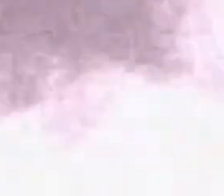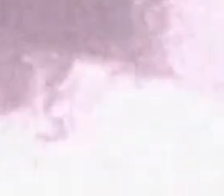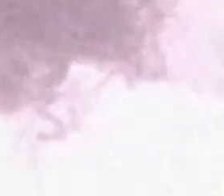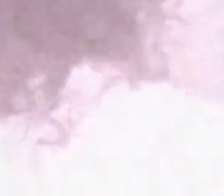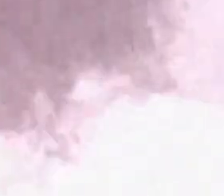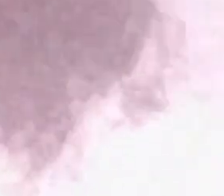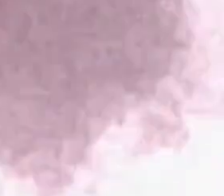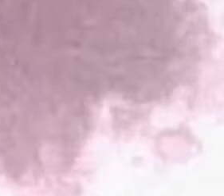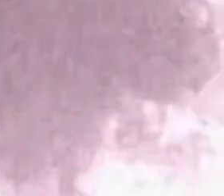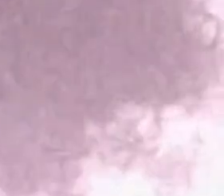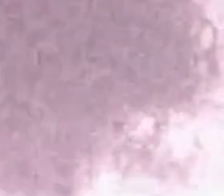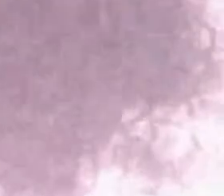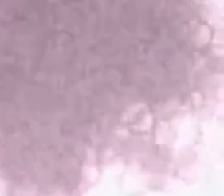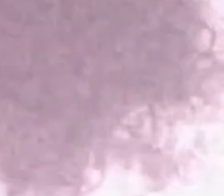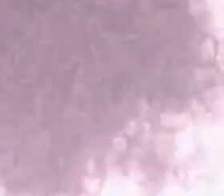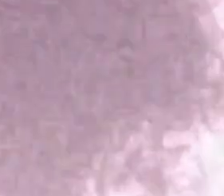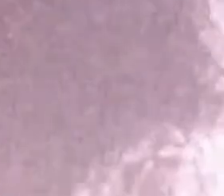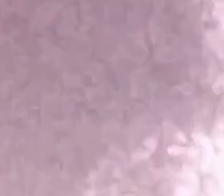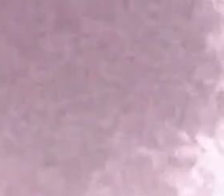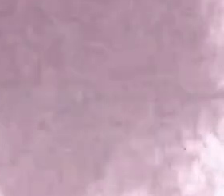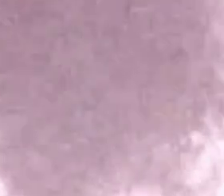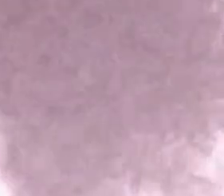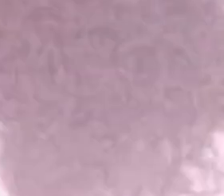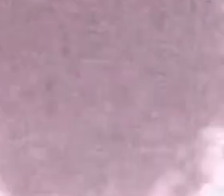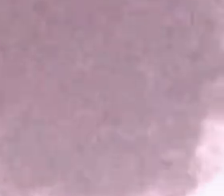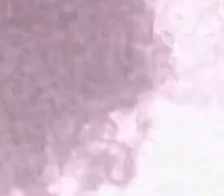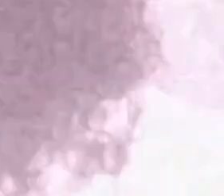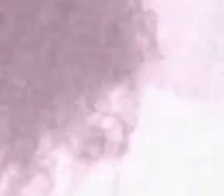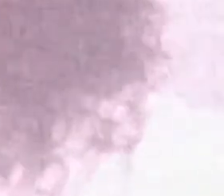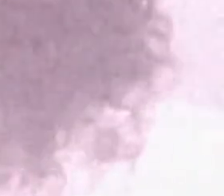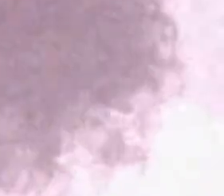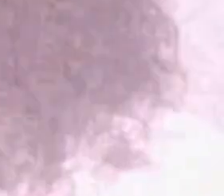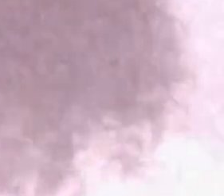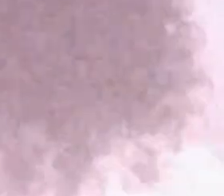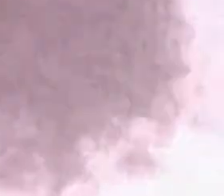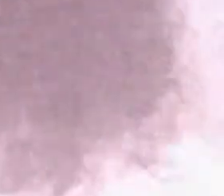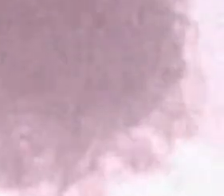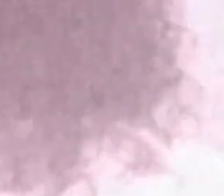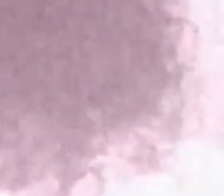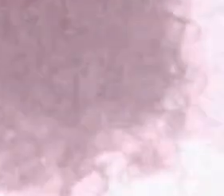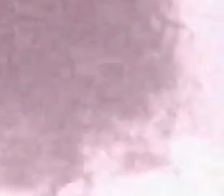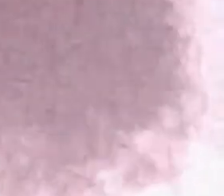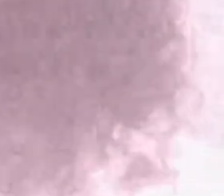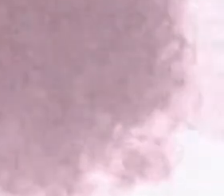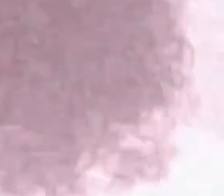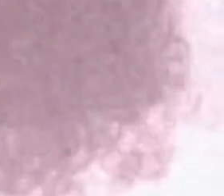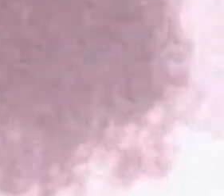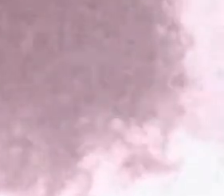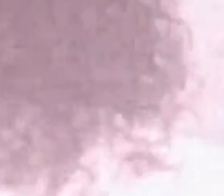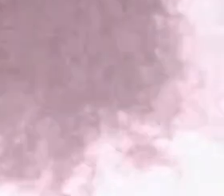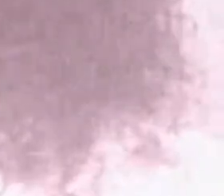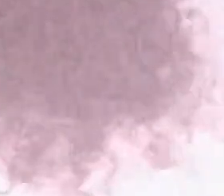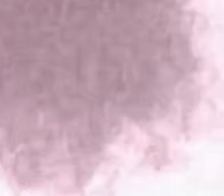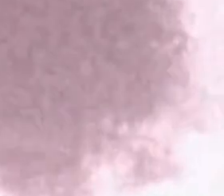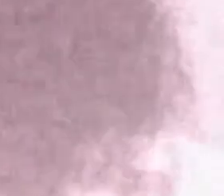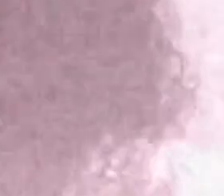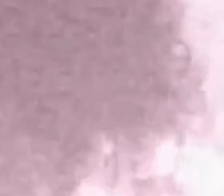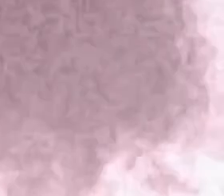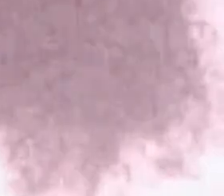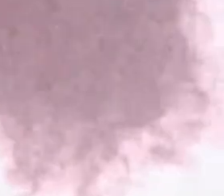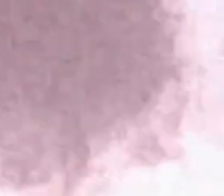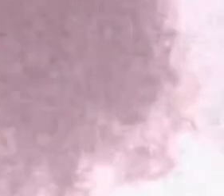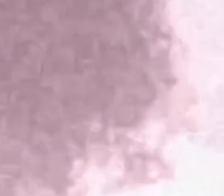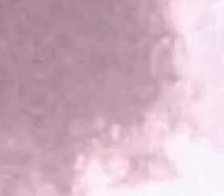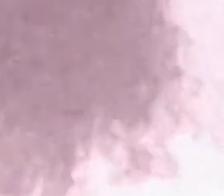know, that's why I always say I gotta be there for myself. I think just practicing healthy habits, you know, doing